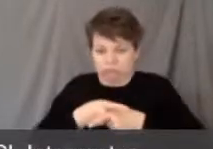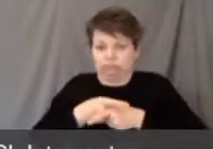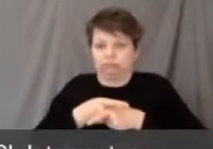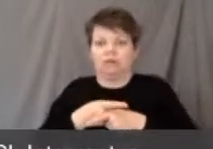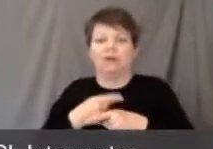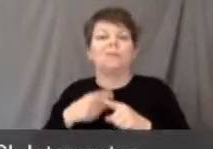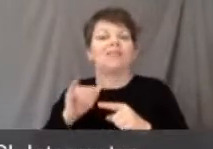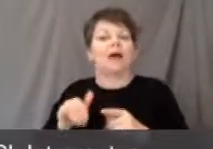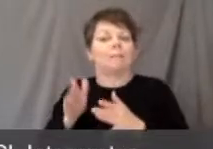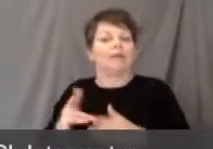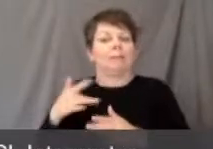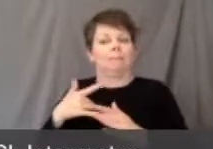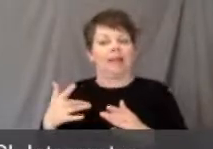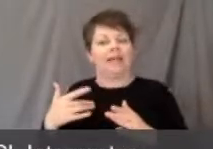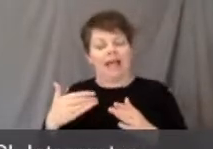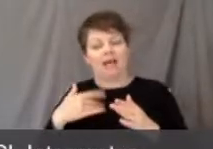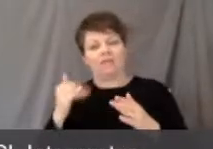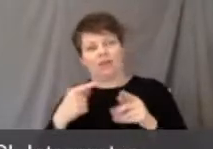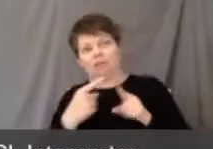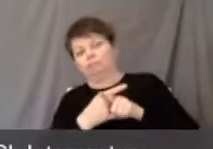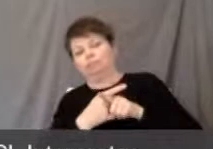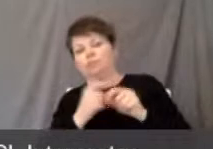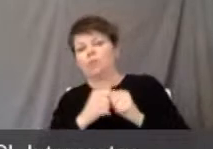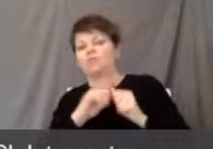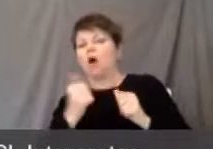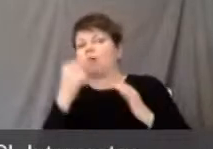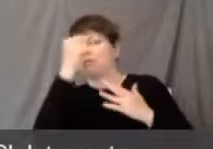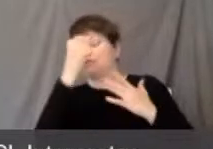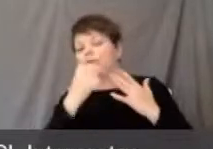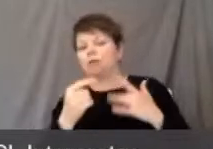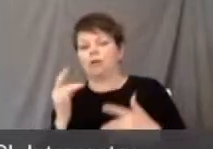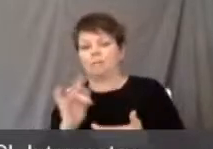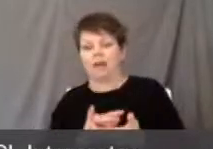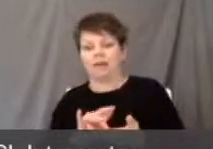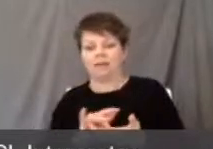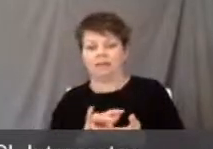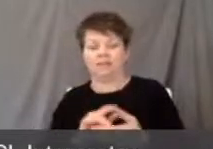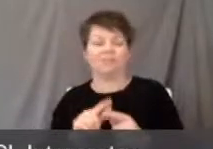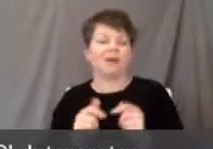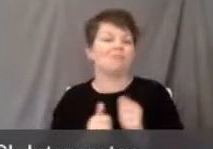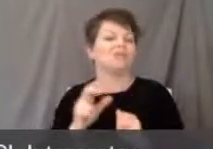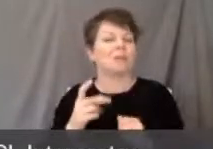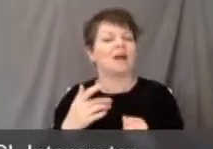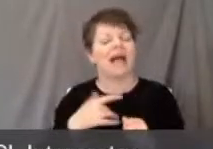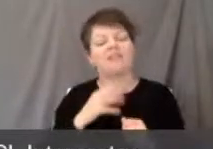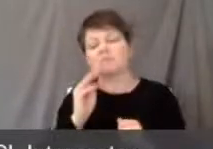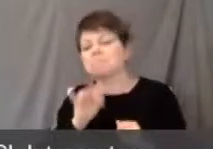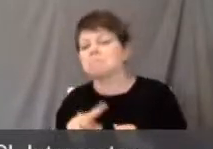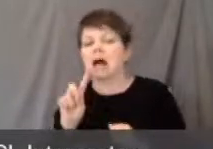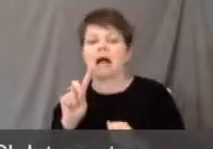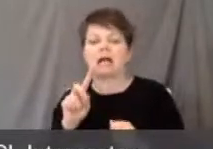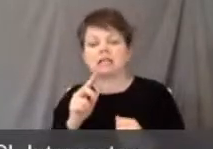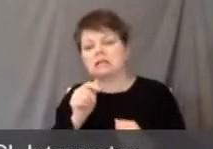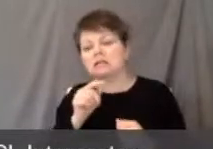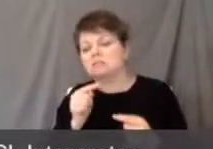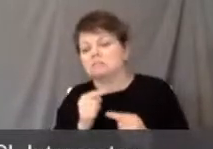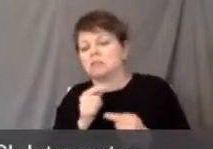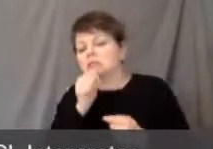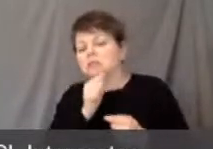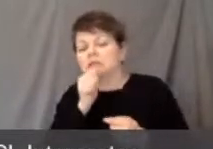other medicines as well. Most people have what we call mild to moderate symptoms that resolve in a few